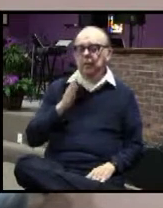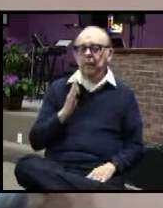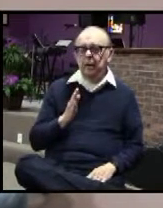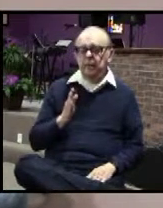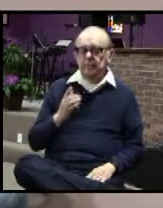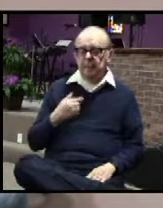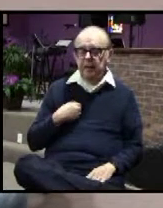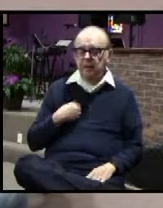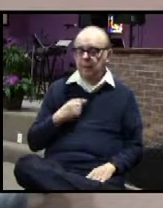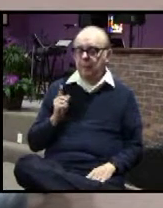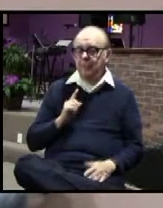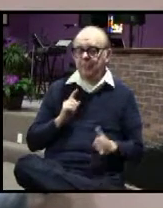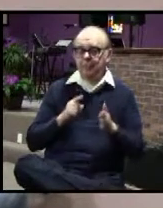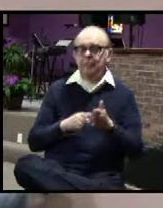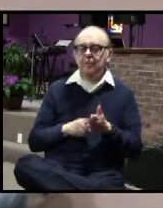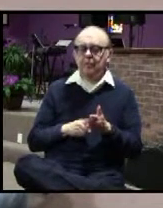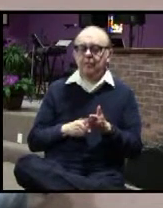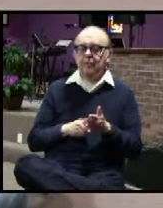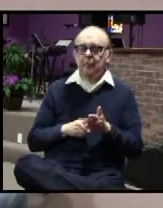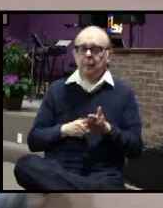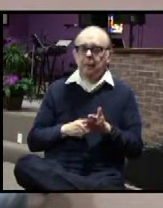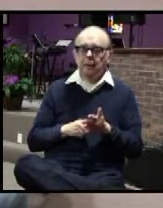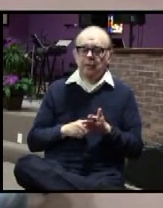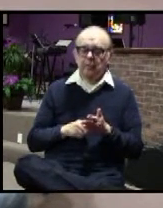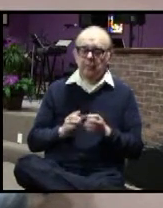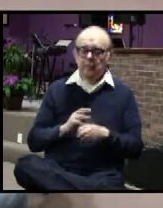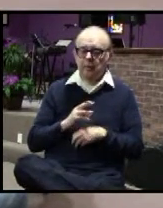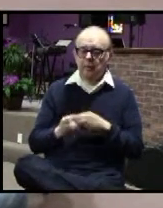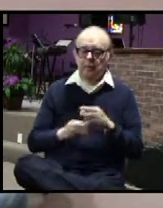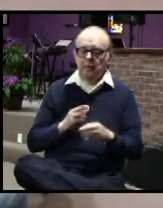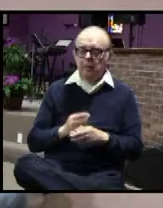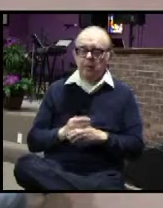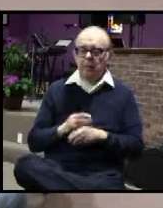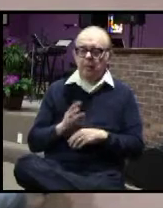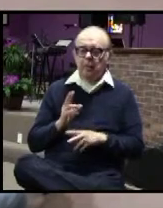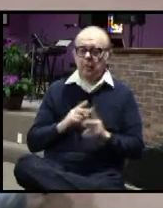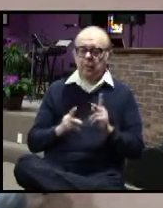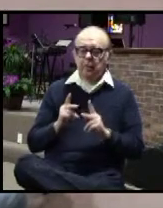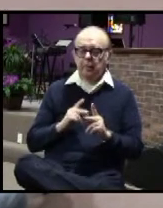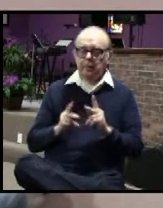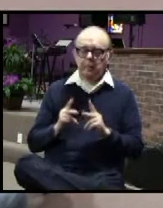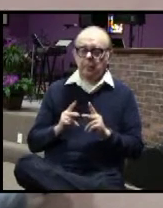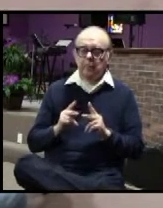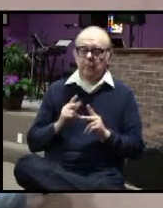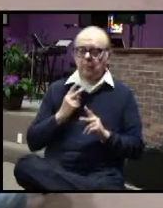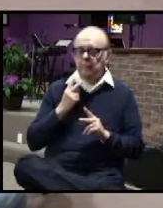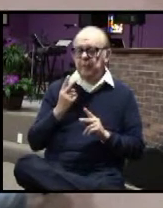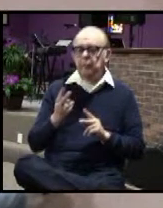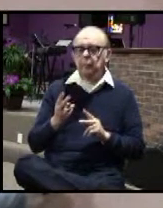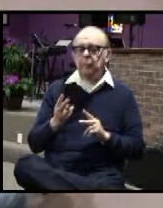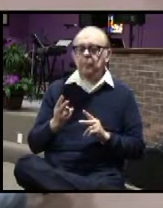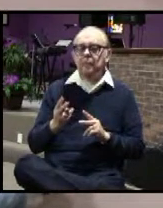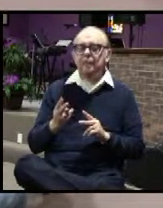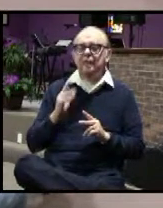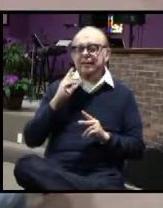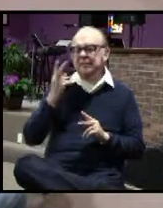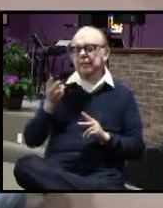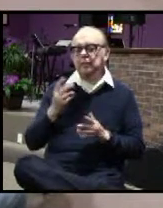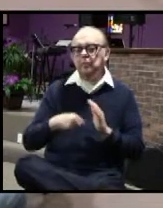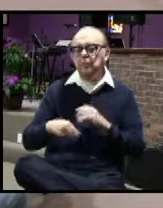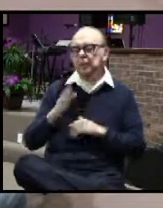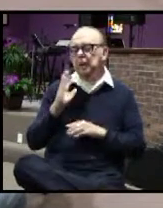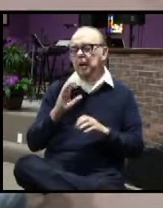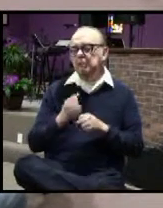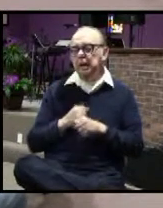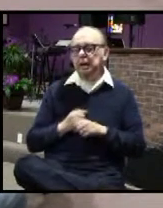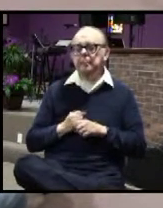display. And the whole world, one of these days, and all of God's creation's gonna see what he made.